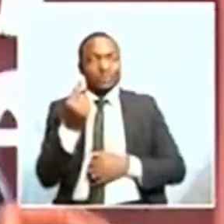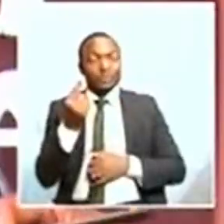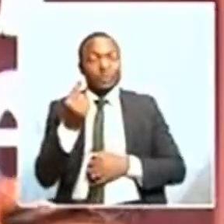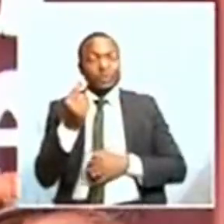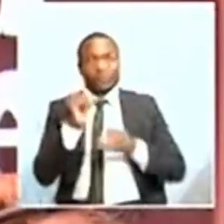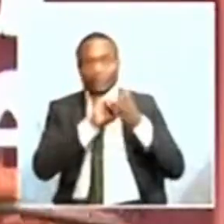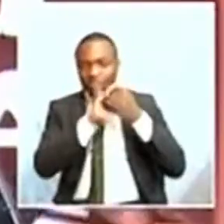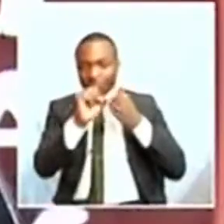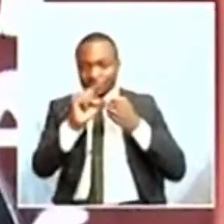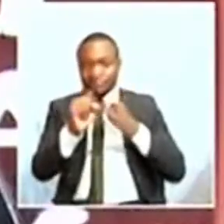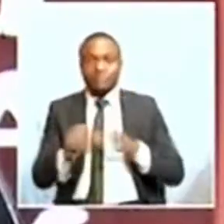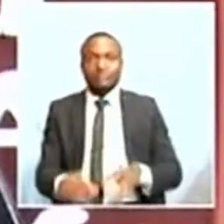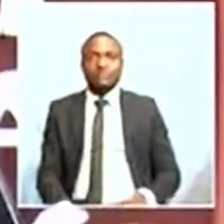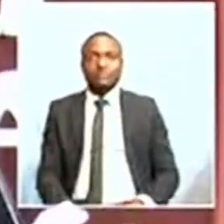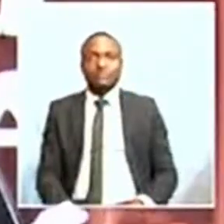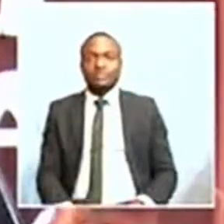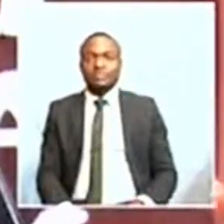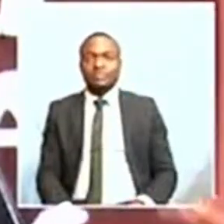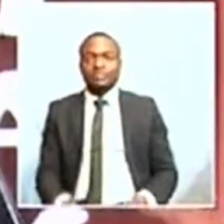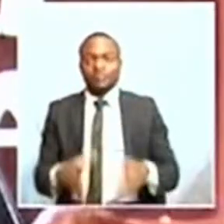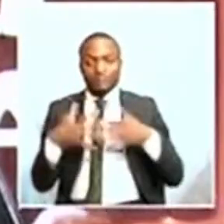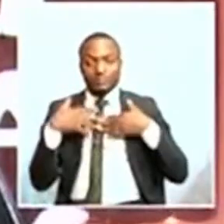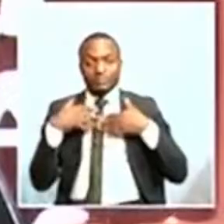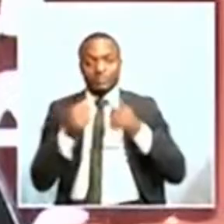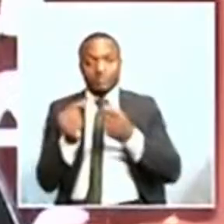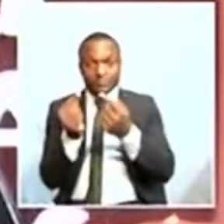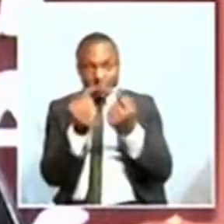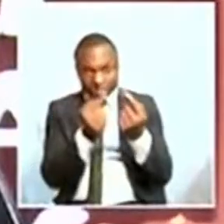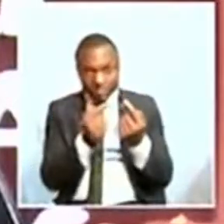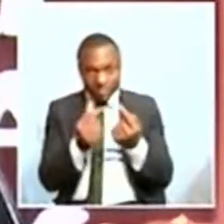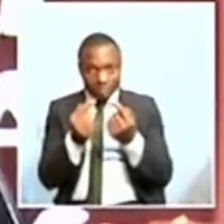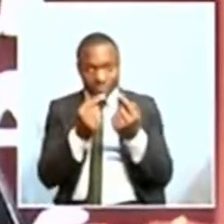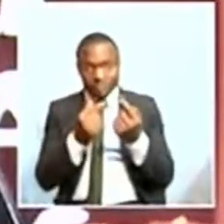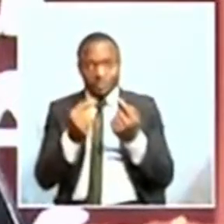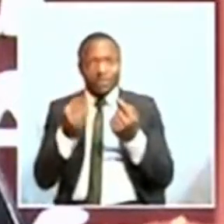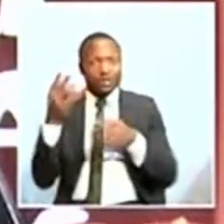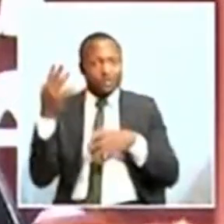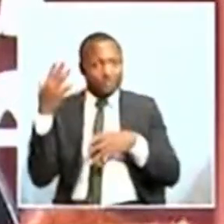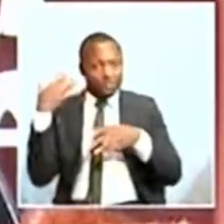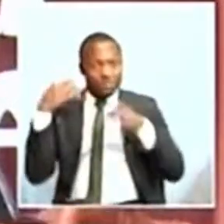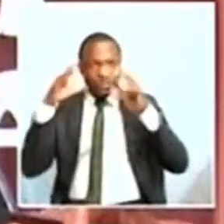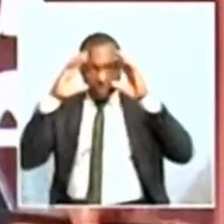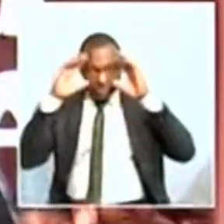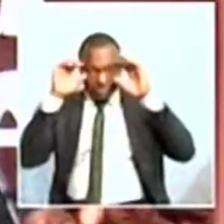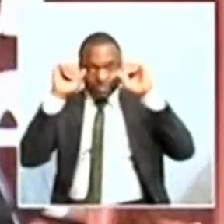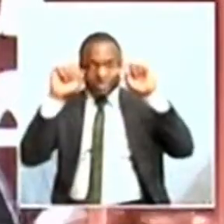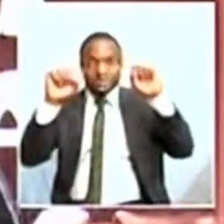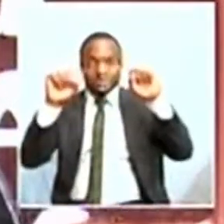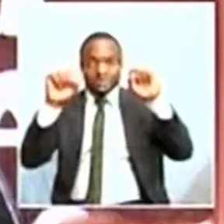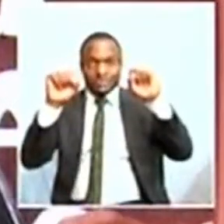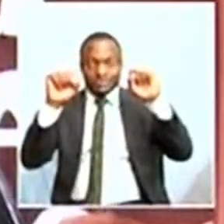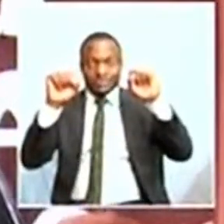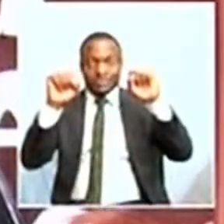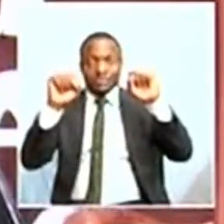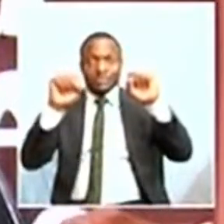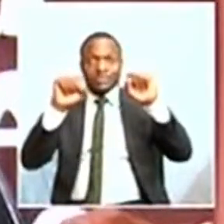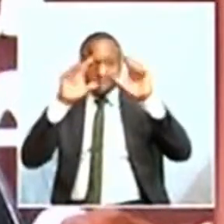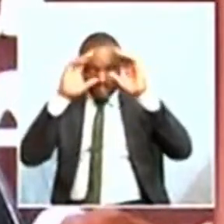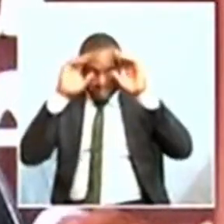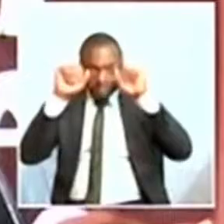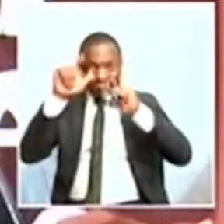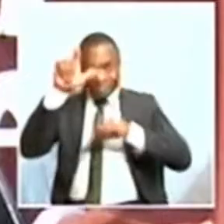statements was on the health status of Edgar Chagwalungu, former President of the Republic of Zambia, and